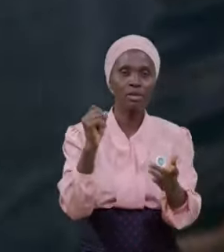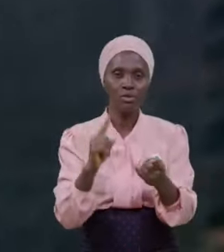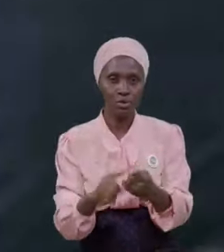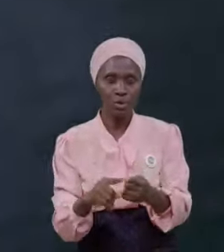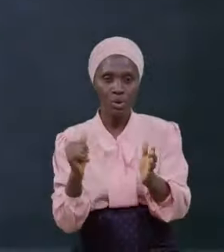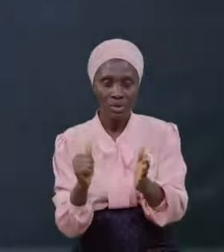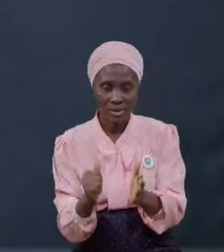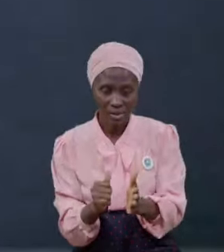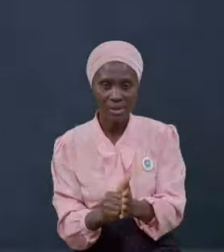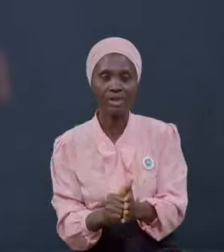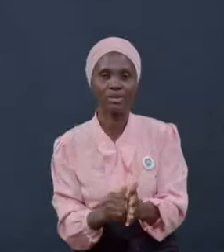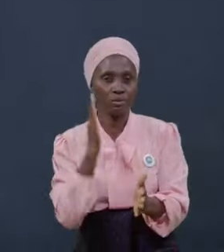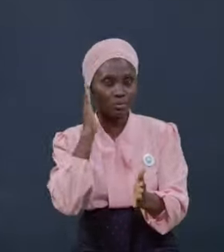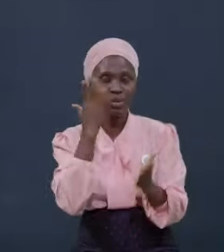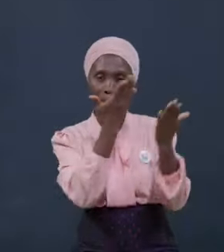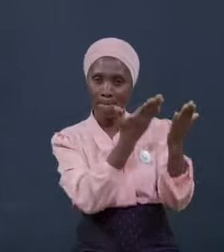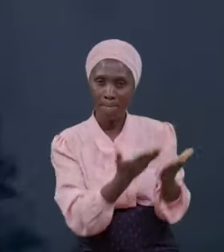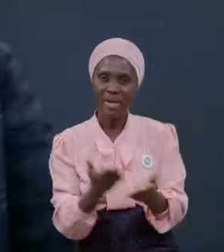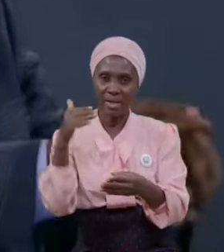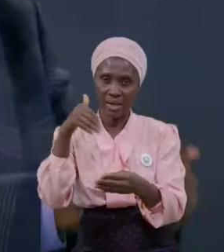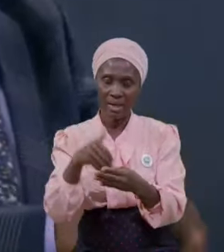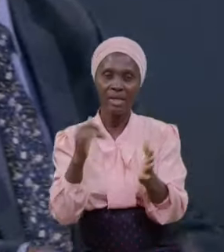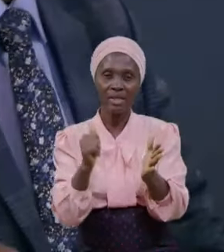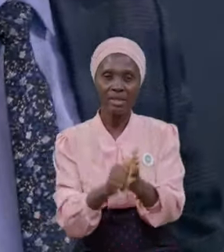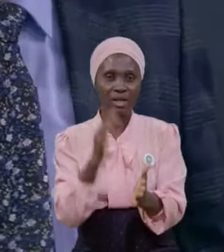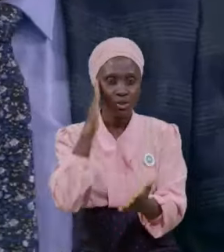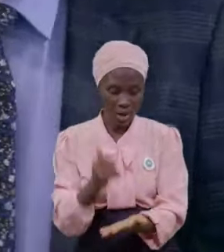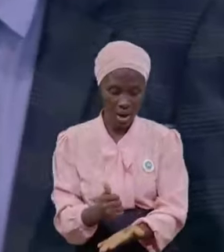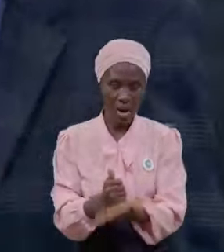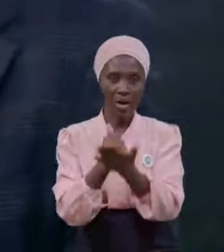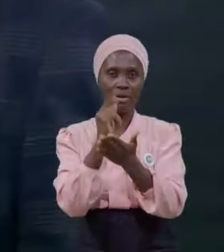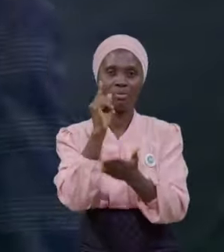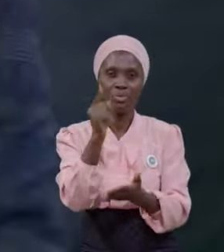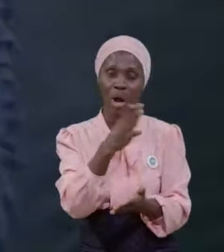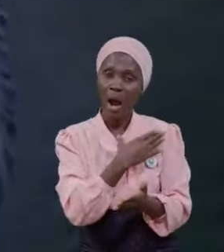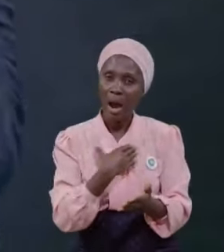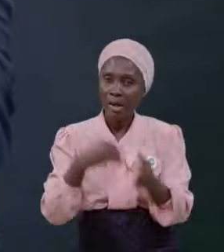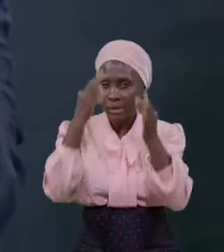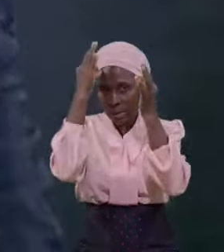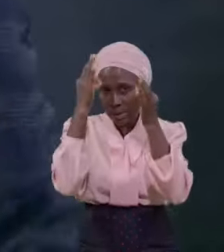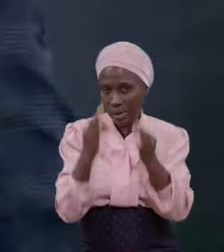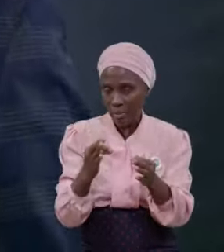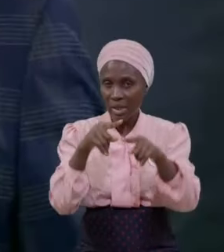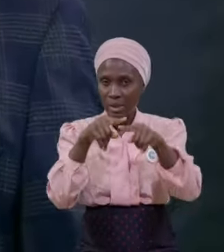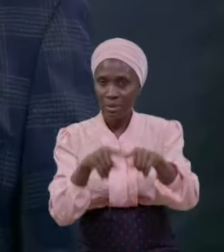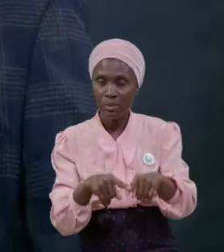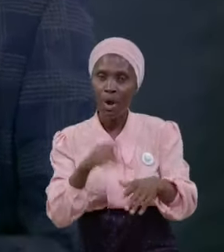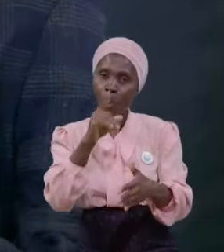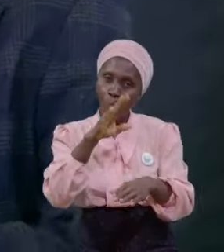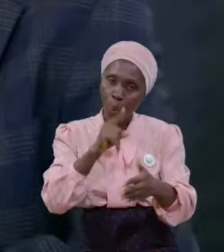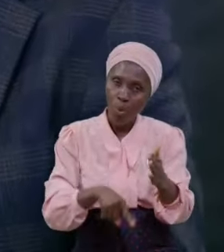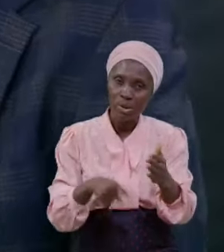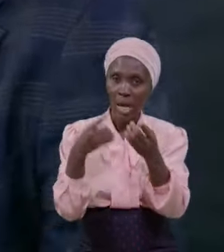that helps you and determines what happens that day. That's why we're talking about